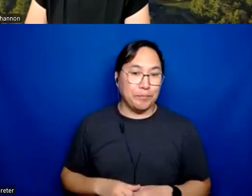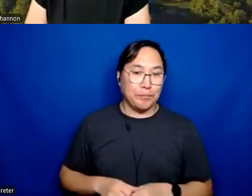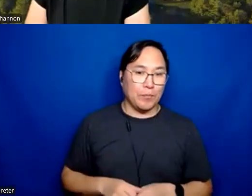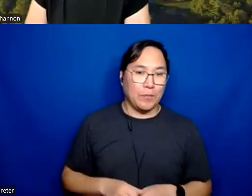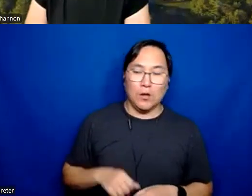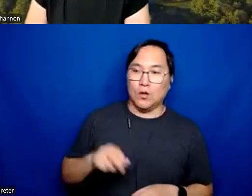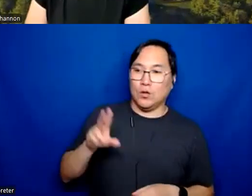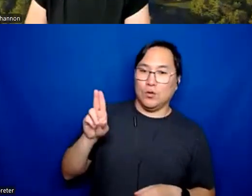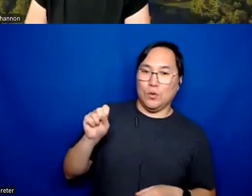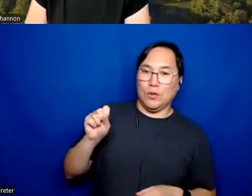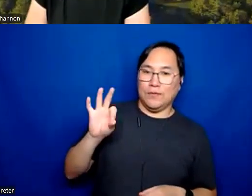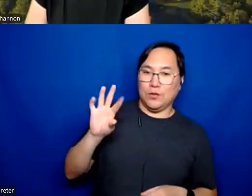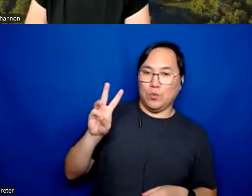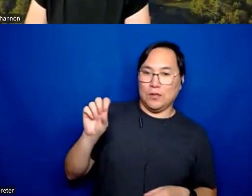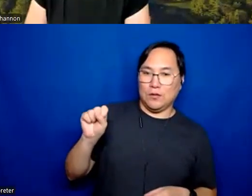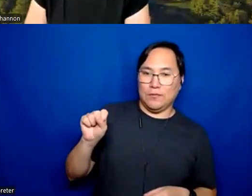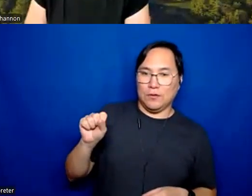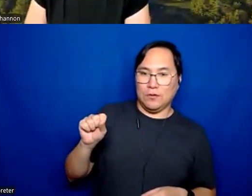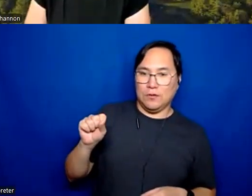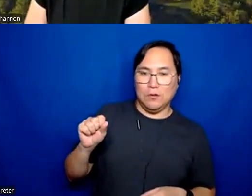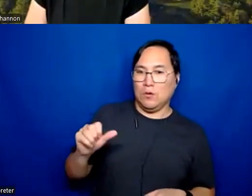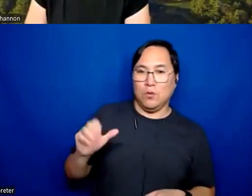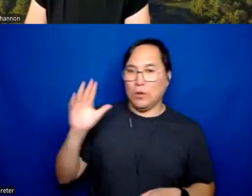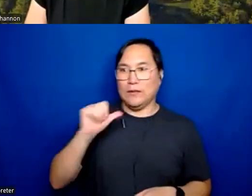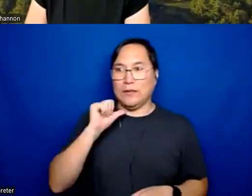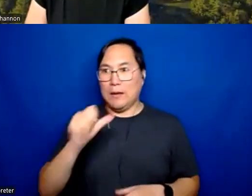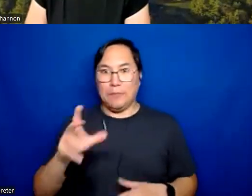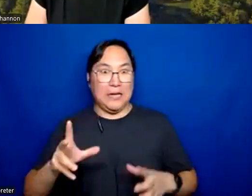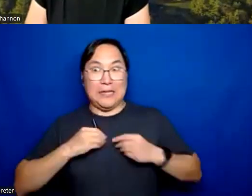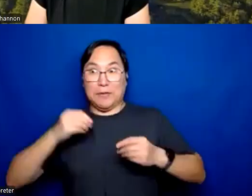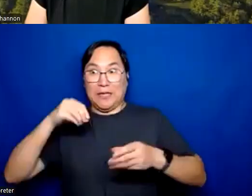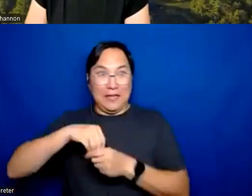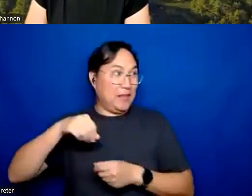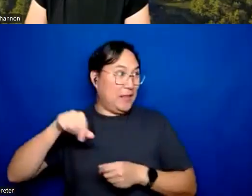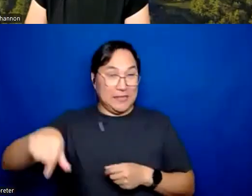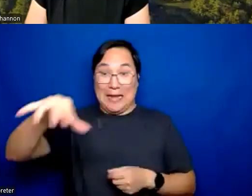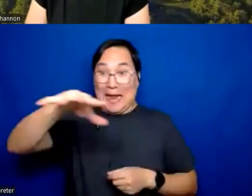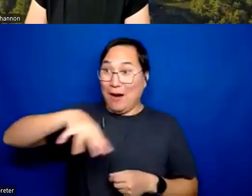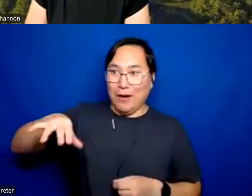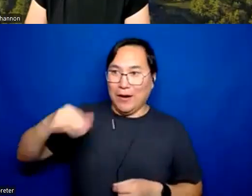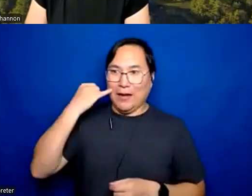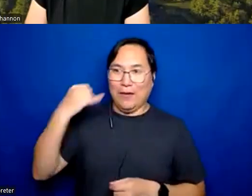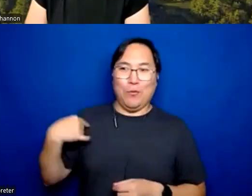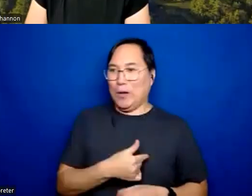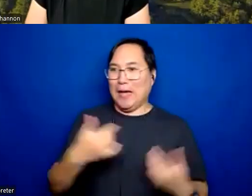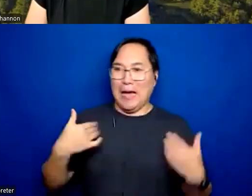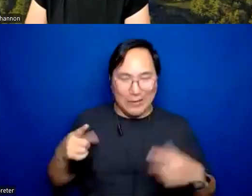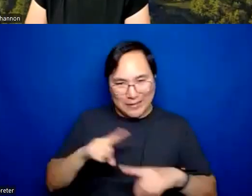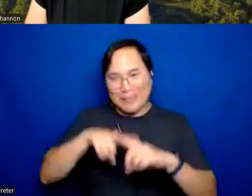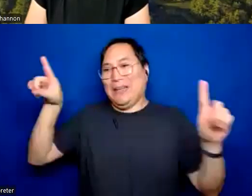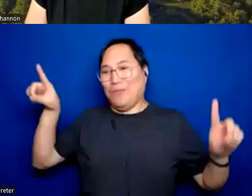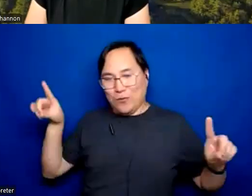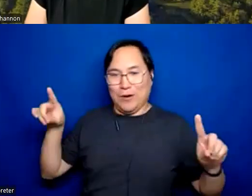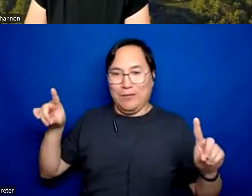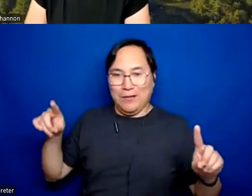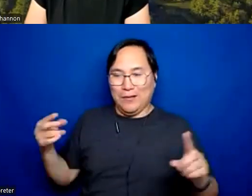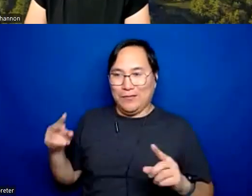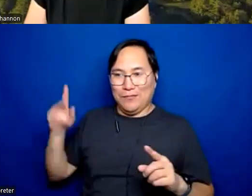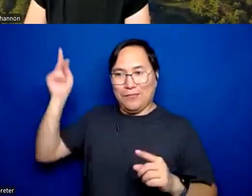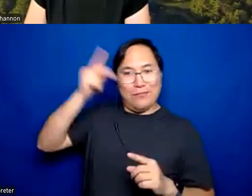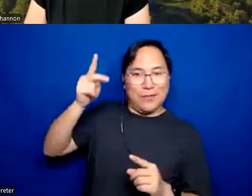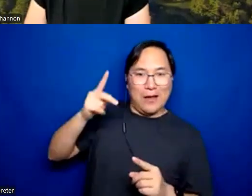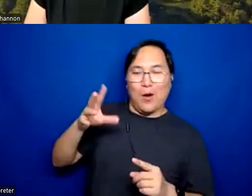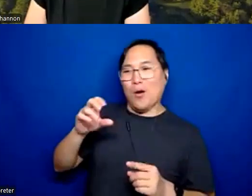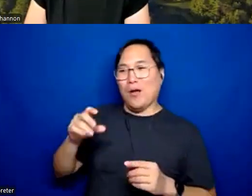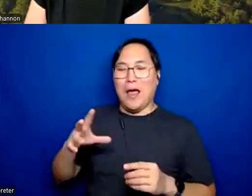U.S. Fish and Wildlife Service was not going to be accepted in this part of the world if we approach things where what I might describe in more